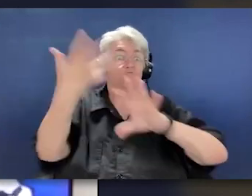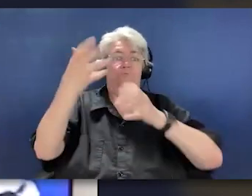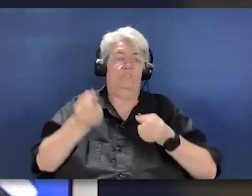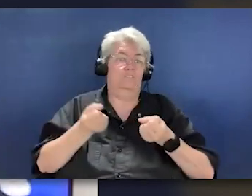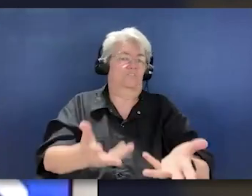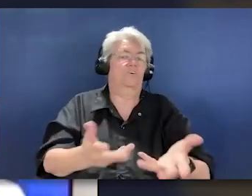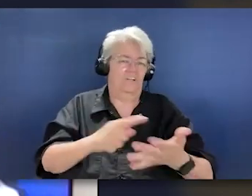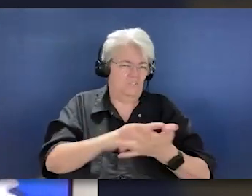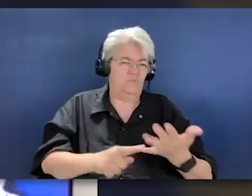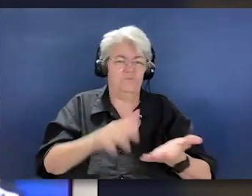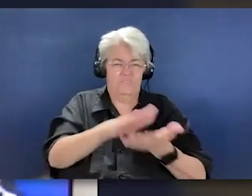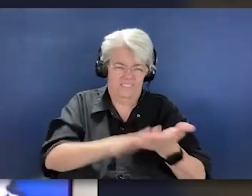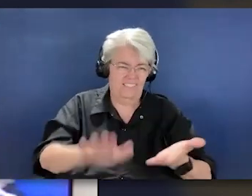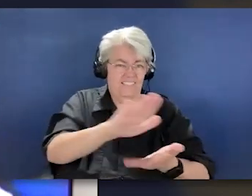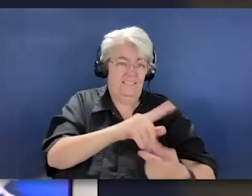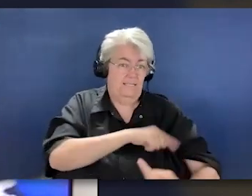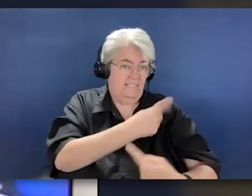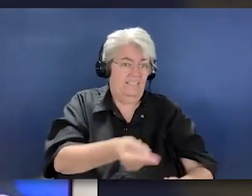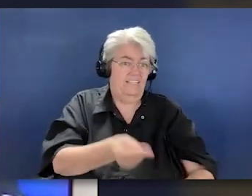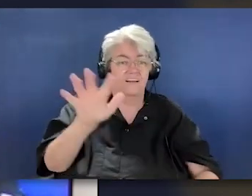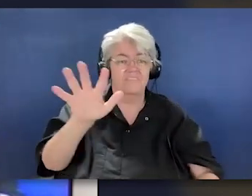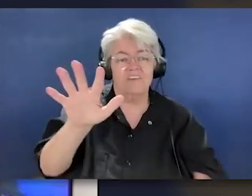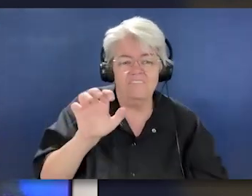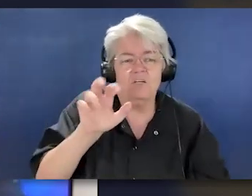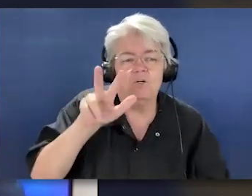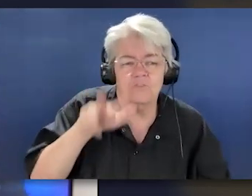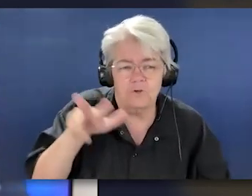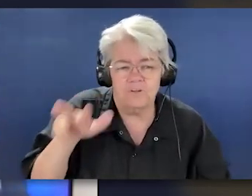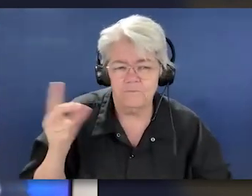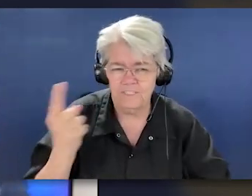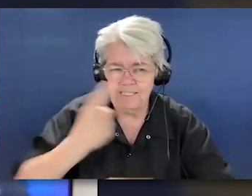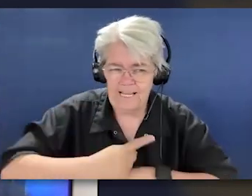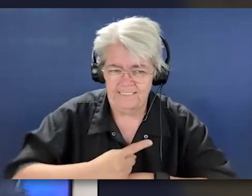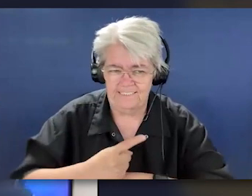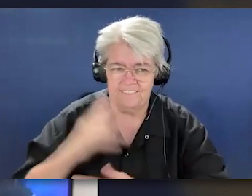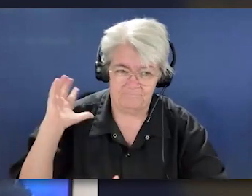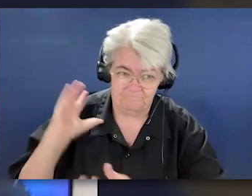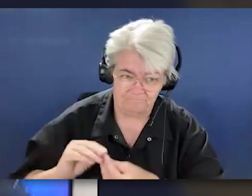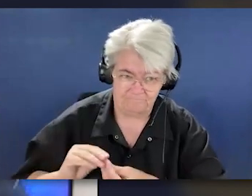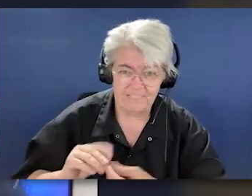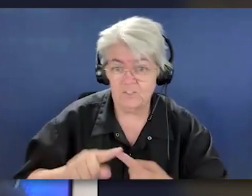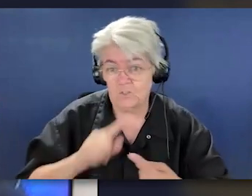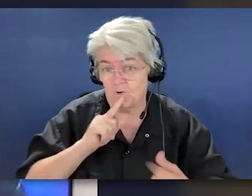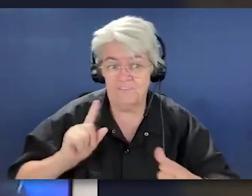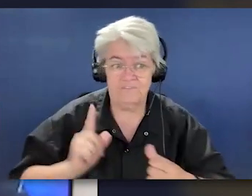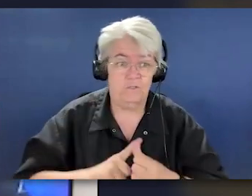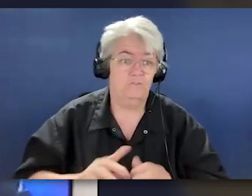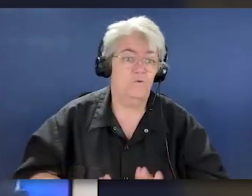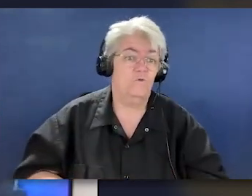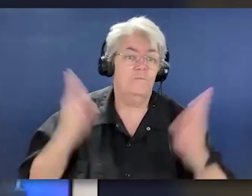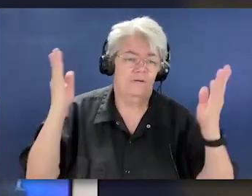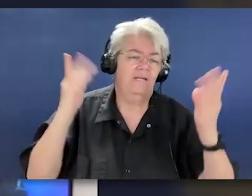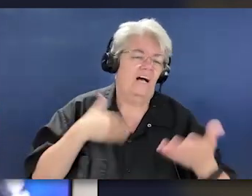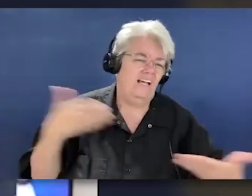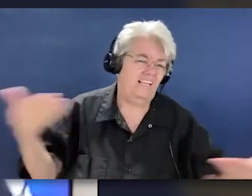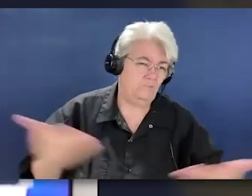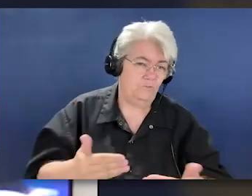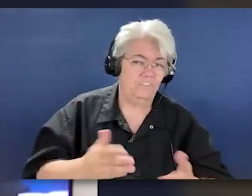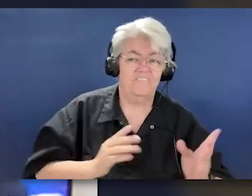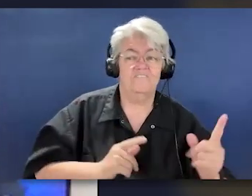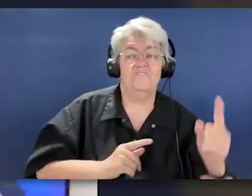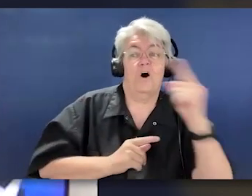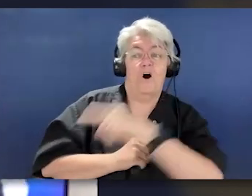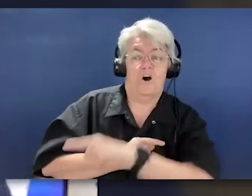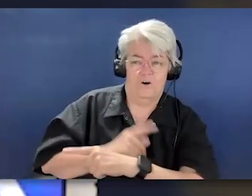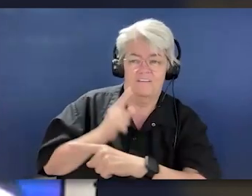higher education in the past 533 days. So let me begin by introducing our panelists. On the far end here,